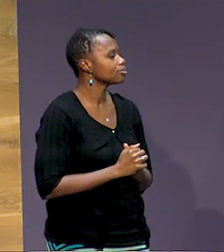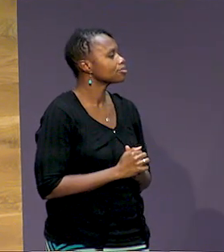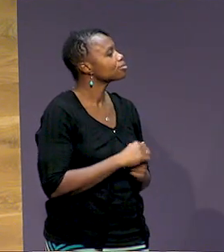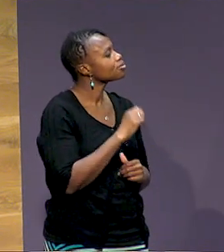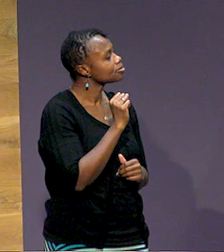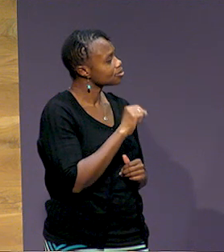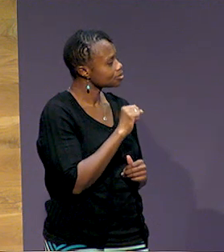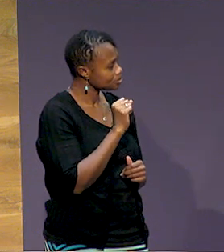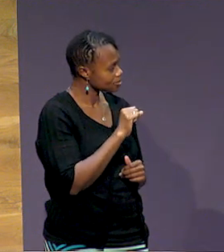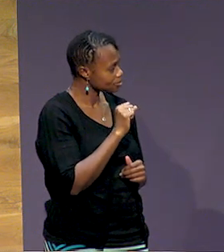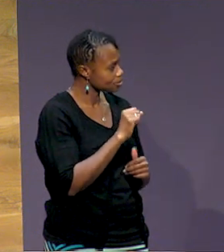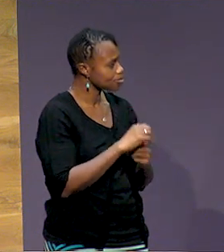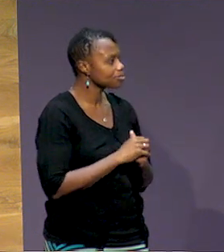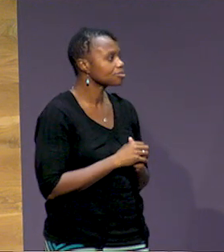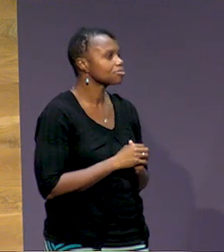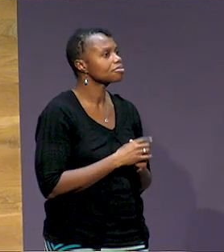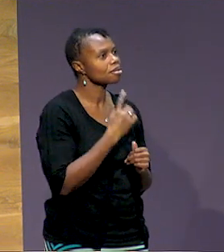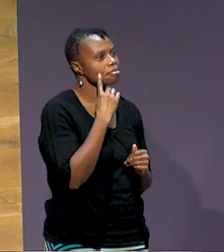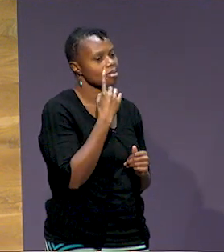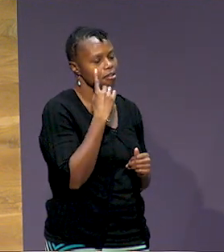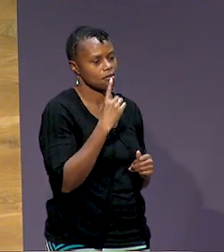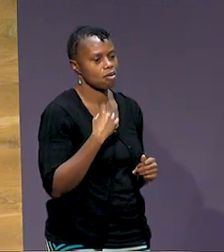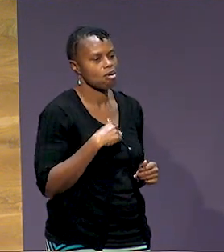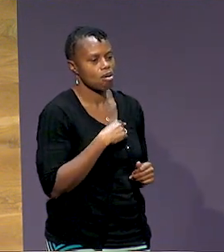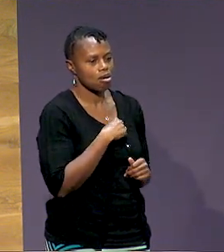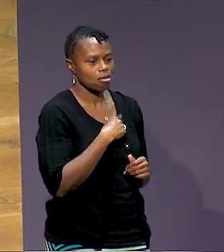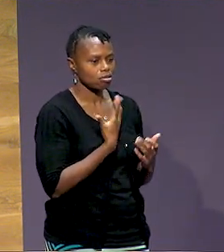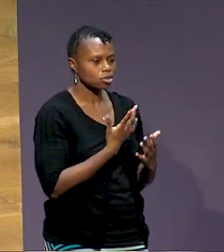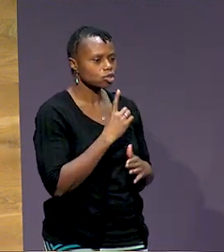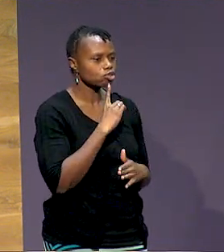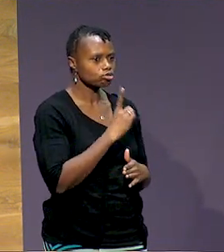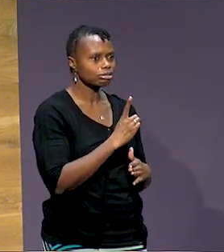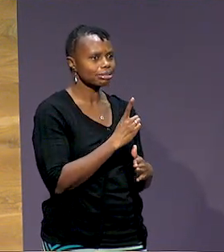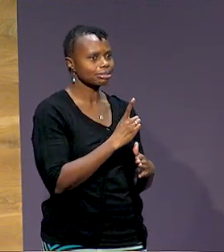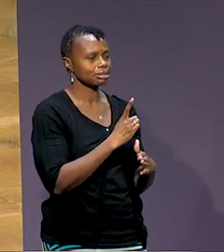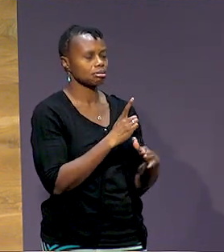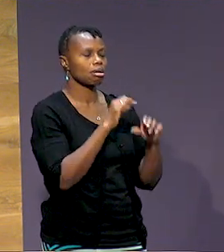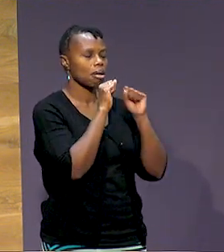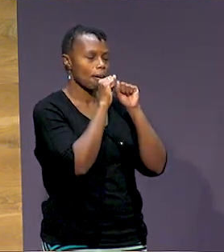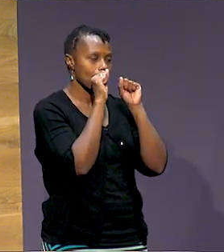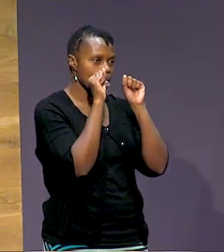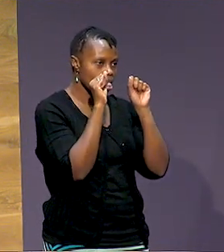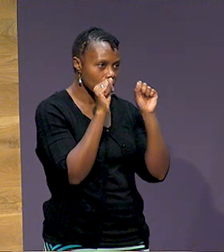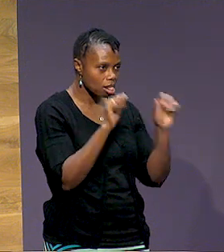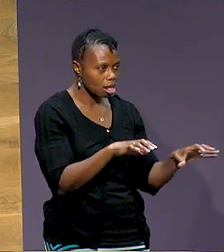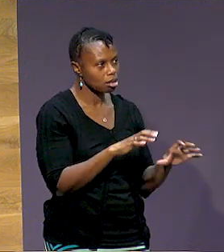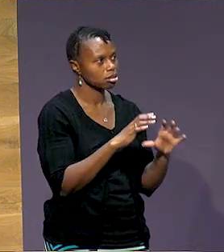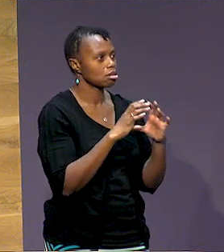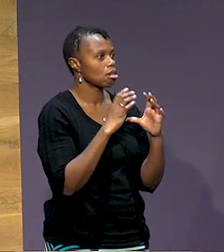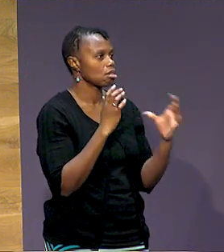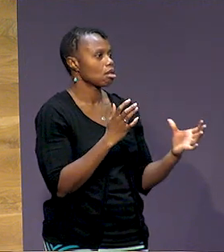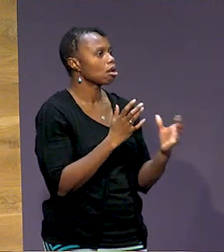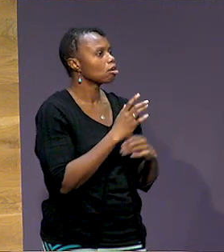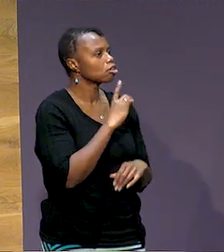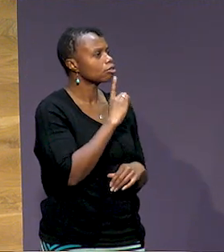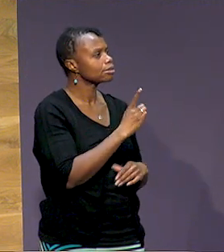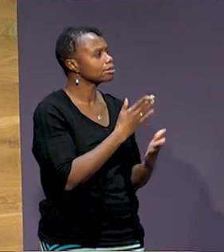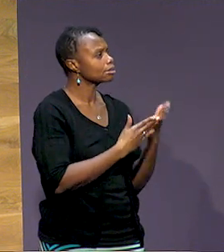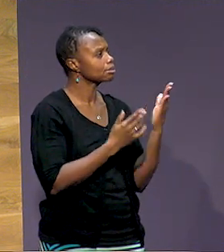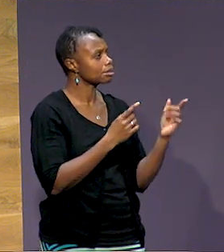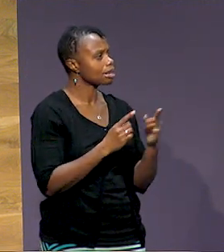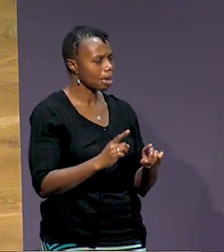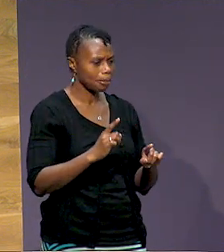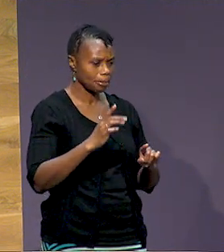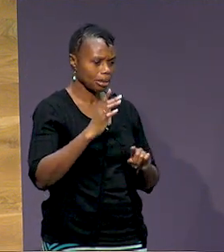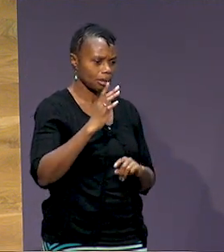Yeah, I think that for us, it has been a really big blessing, in something that we were very clear,